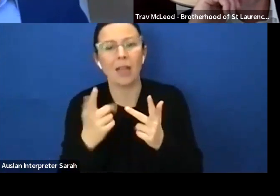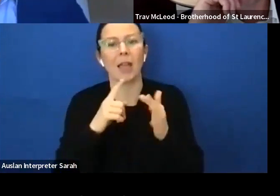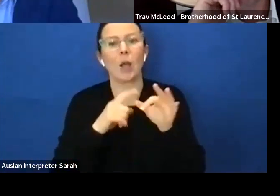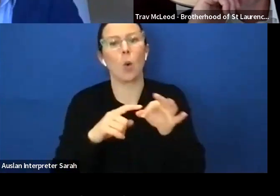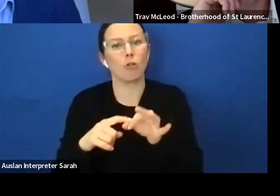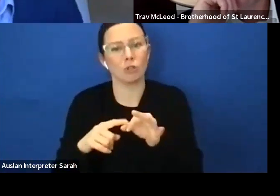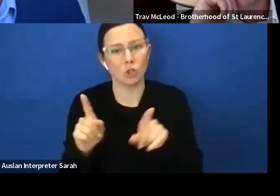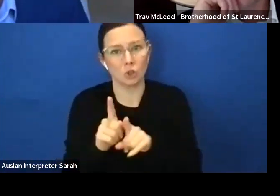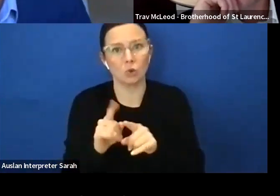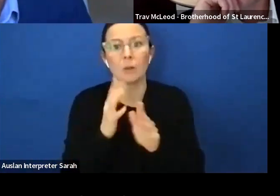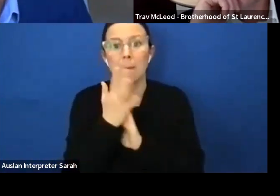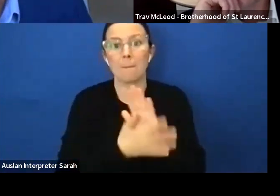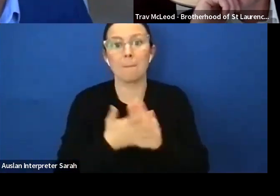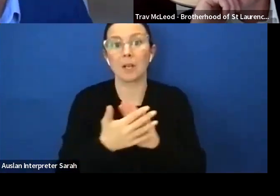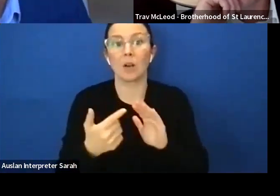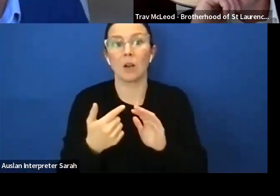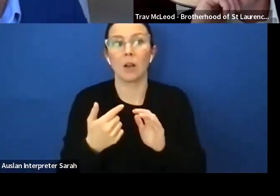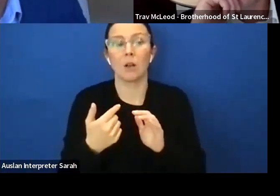we're certainly not saying that